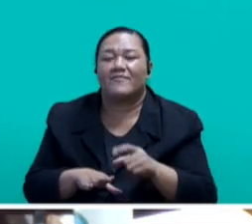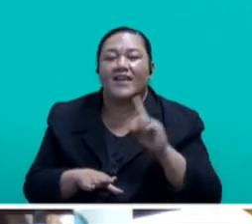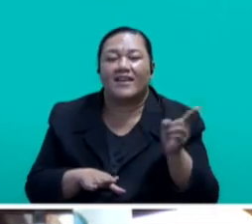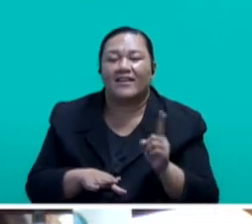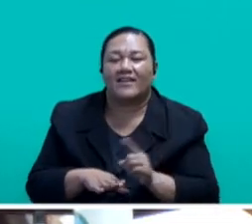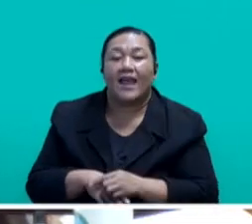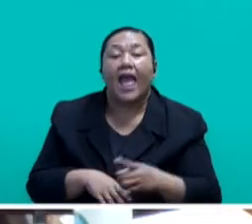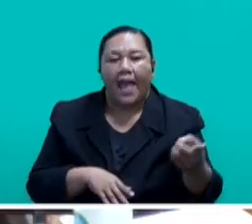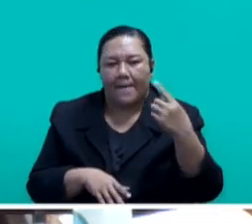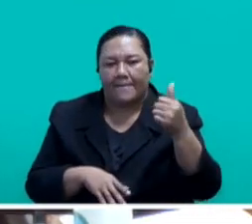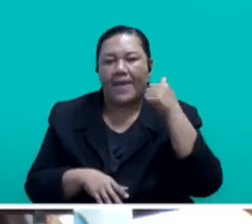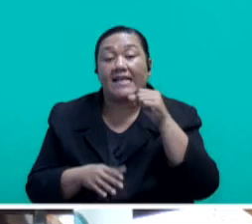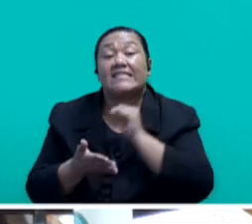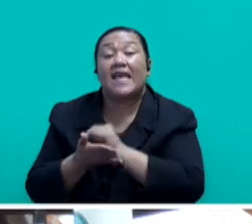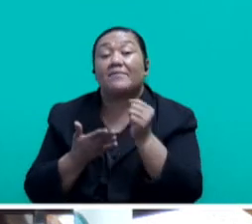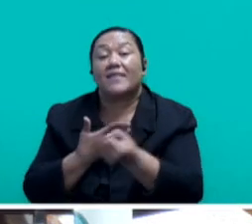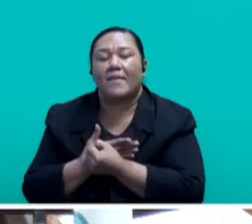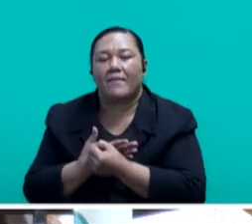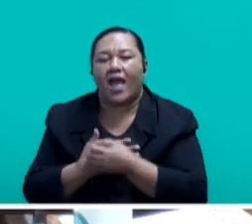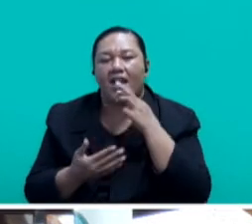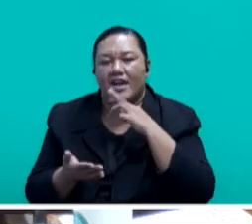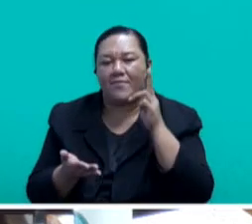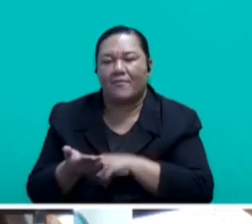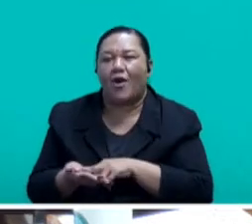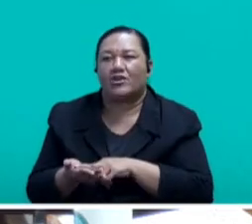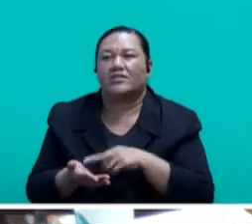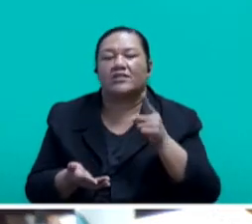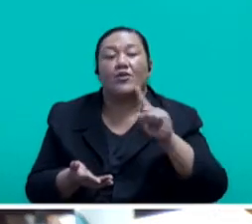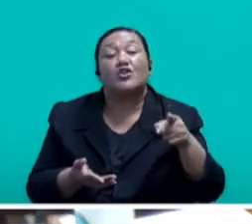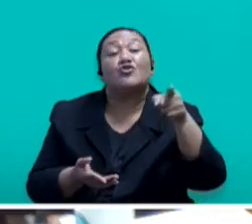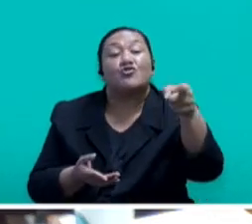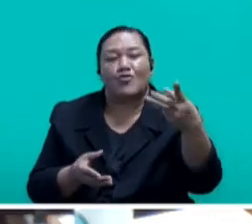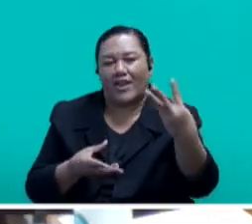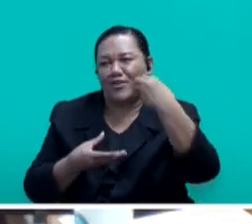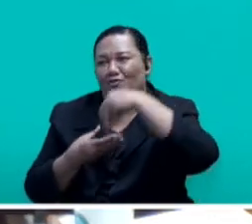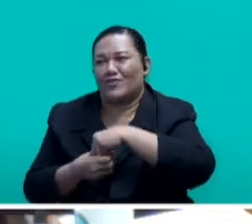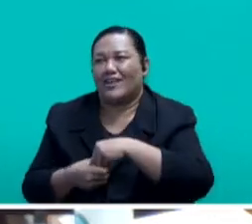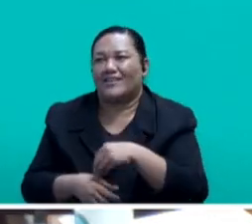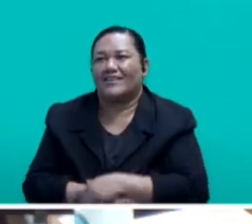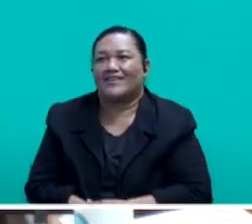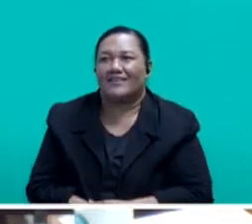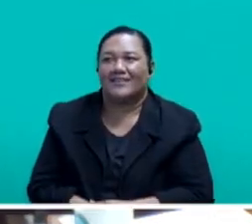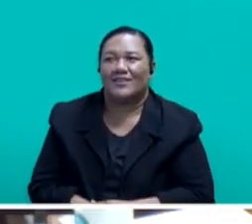in September and report what your findings are. You included, Honorable Ketan. We are